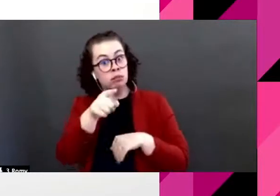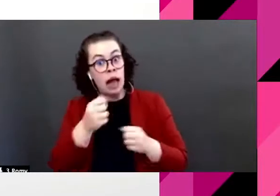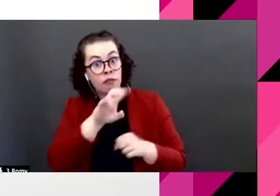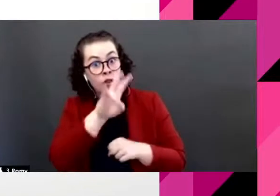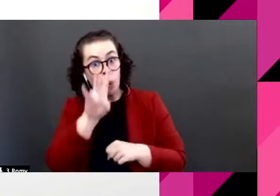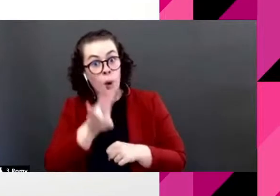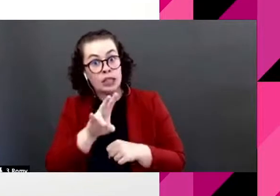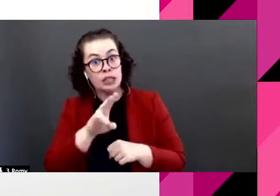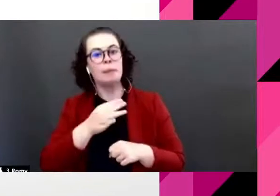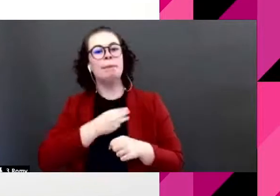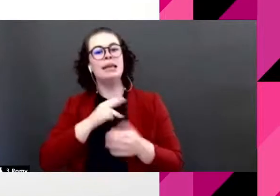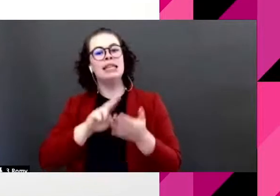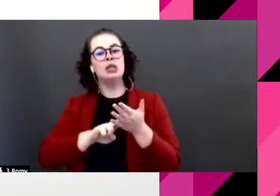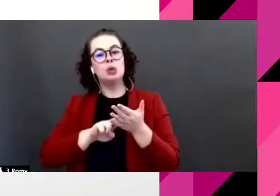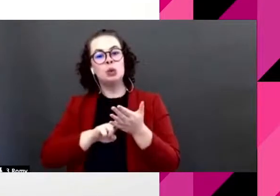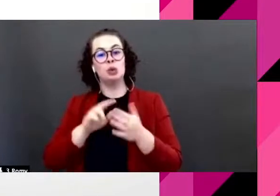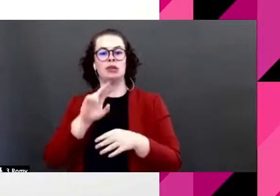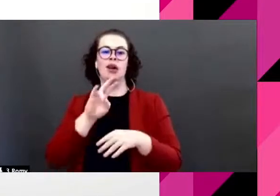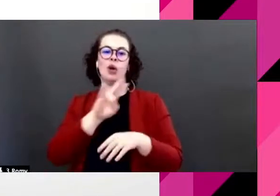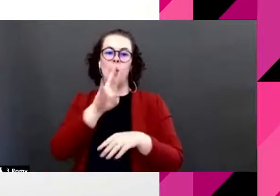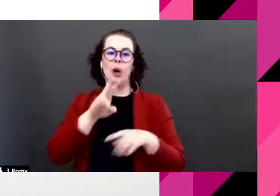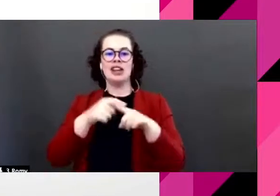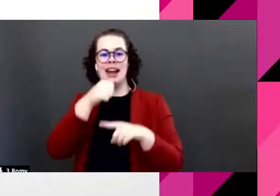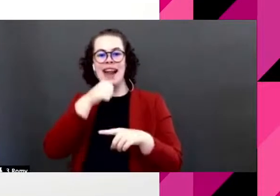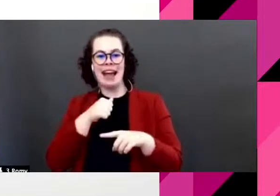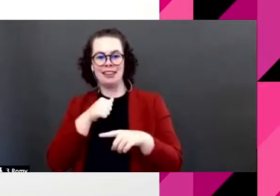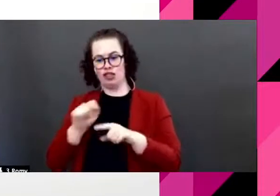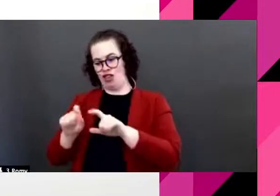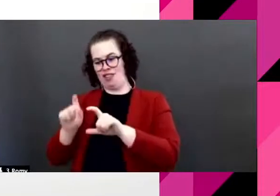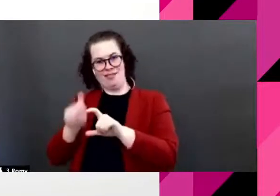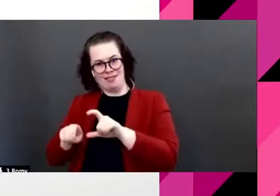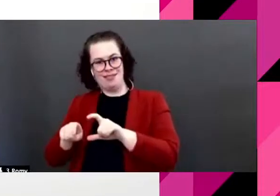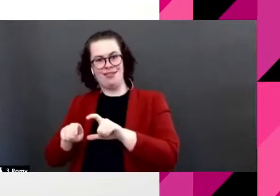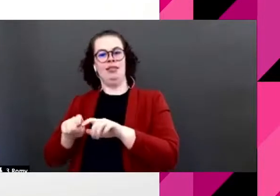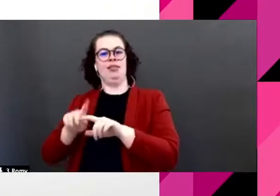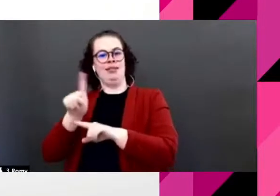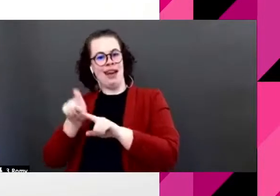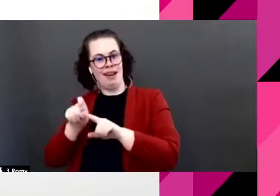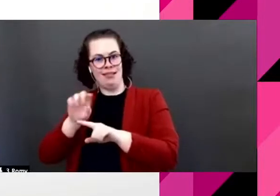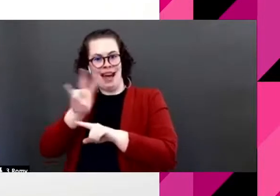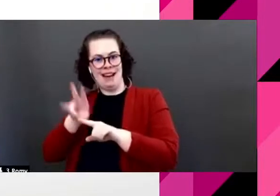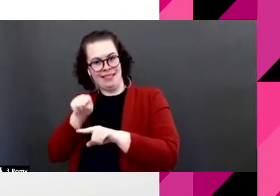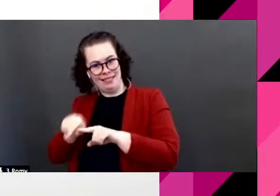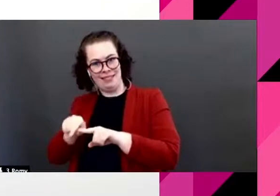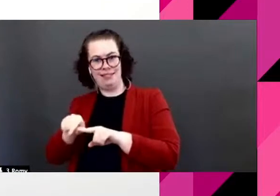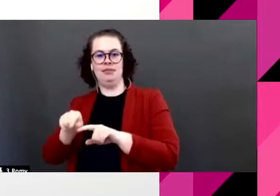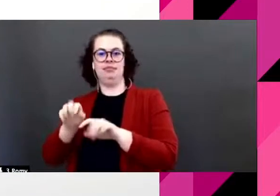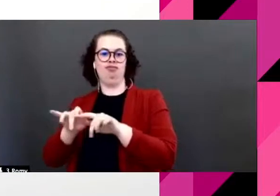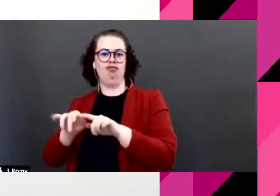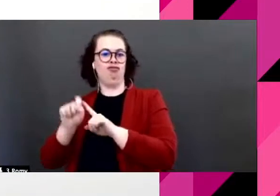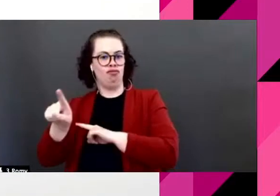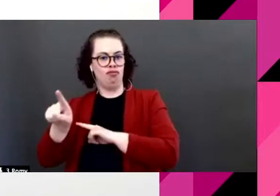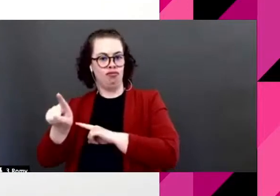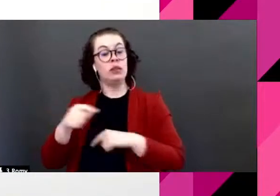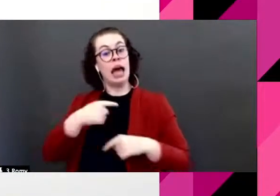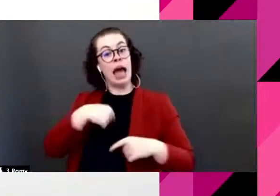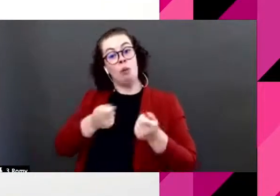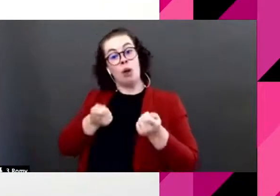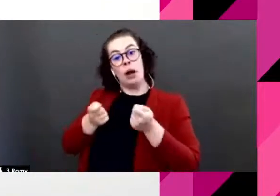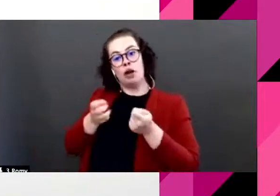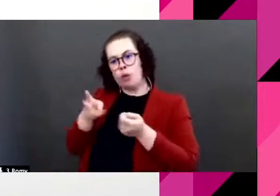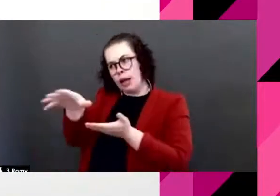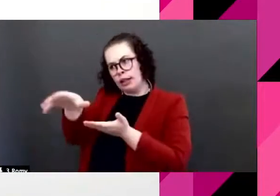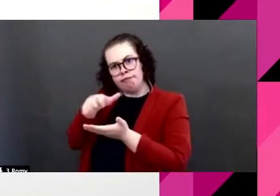and answer function on your screens at any time. Our moderators will collect these questions and direct